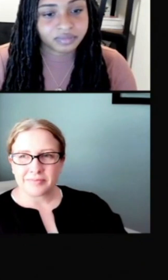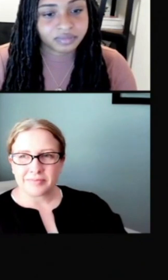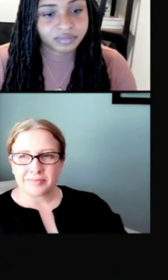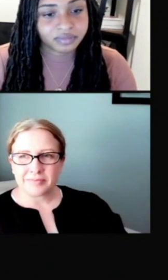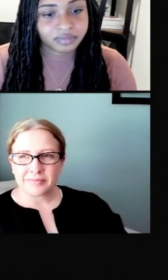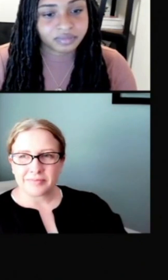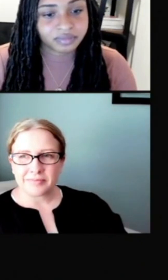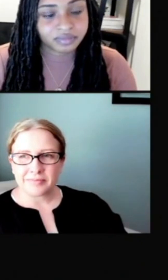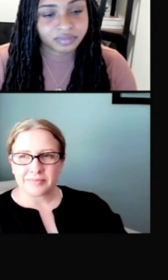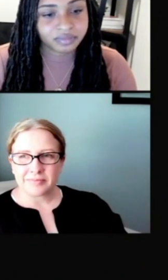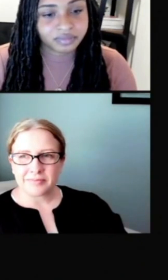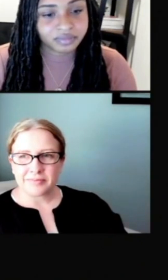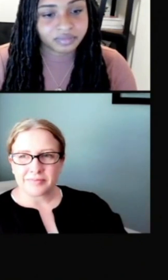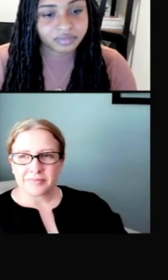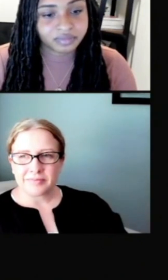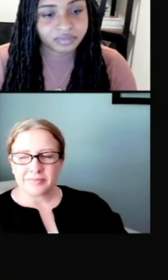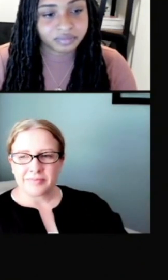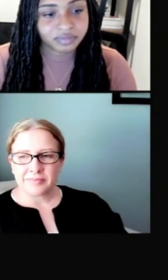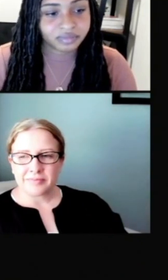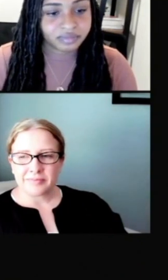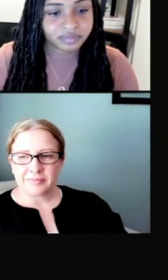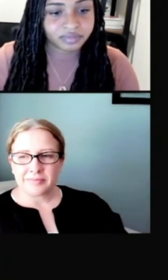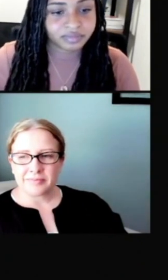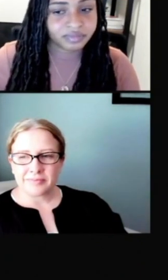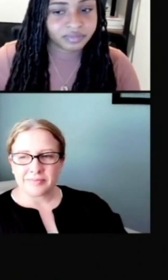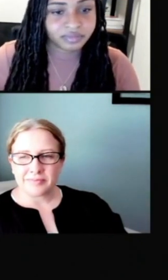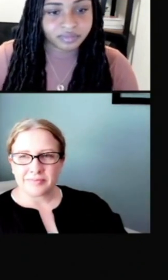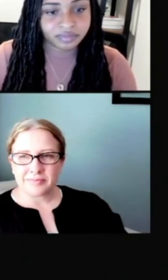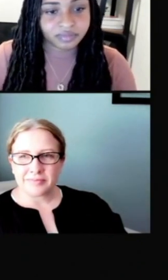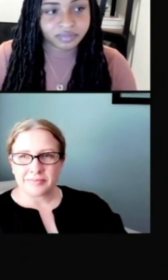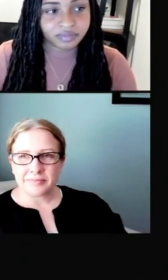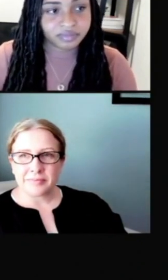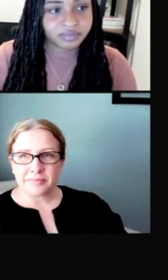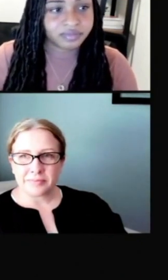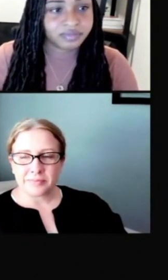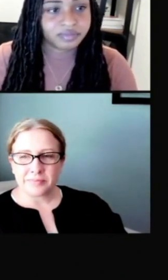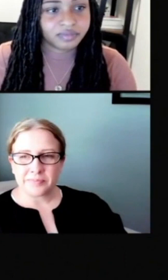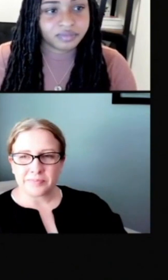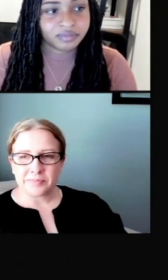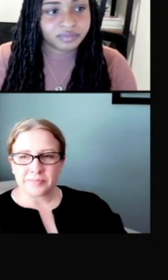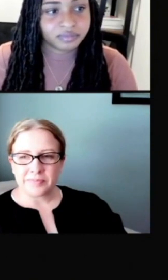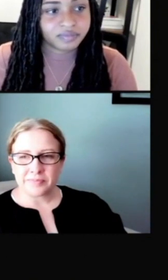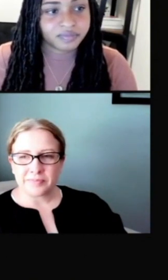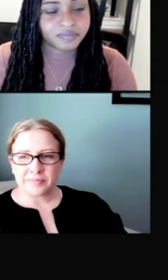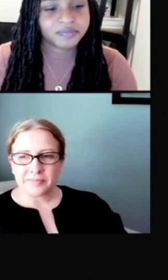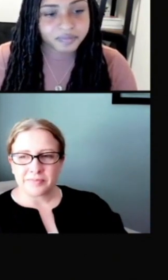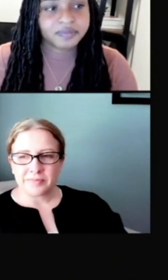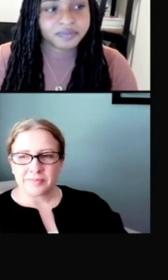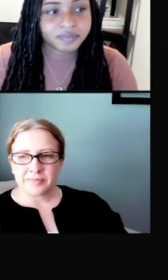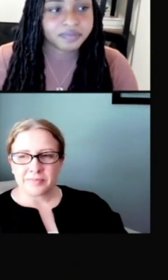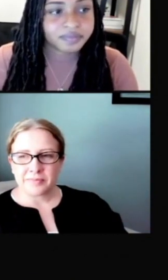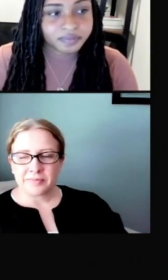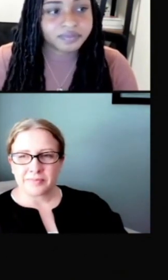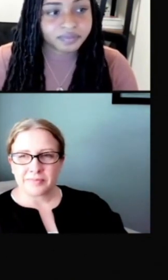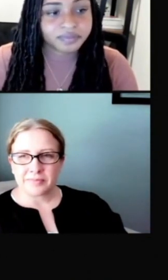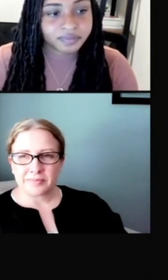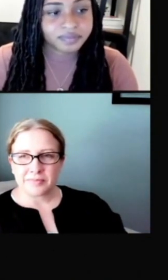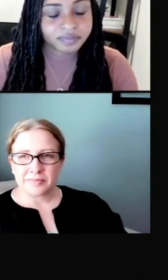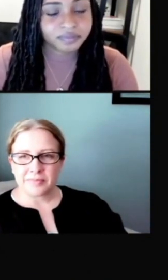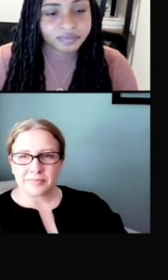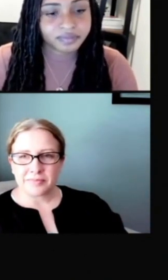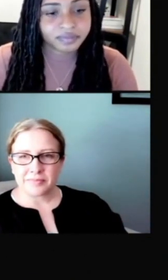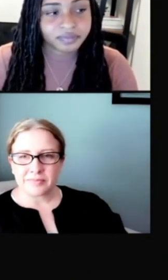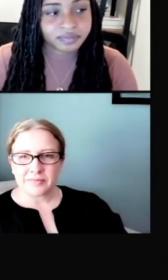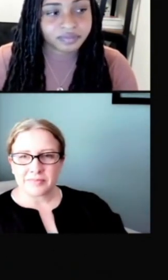you who've posted your questions in the chat. We will endeavor to share those questions directly with